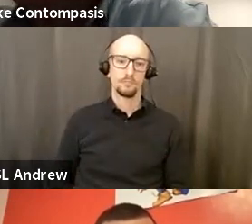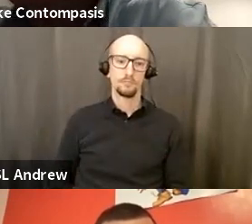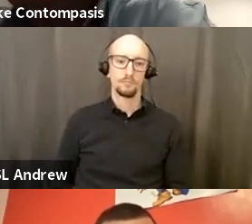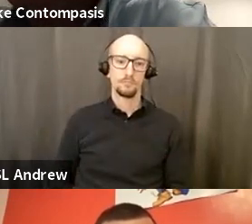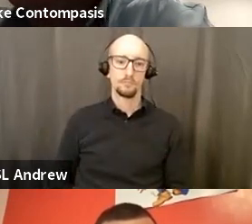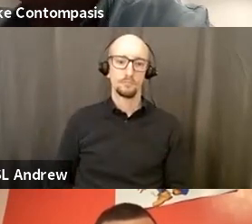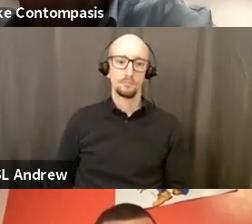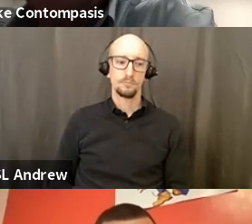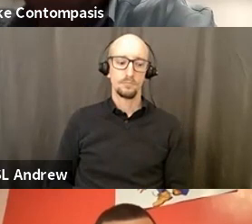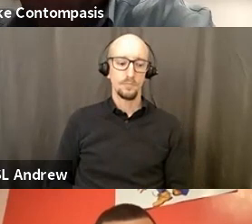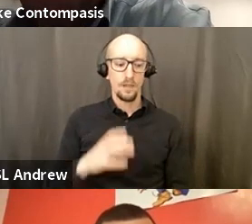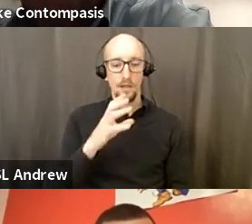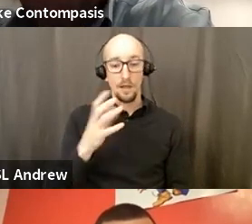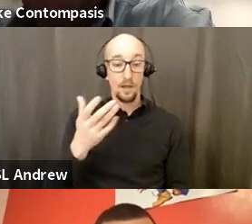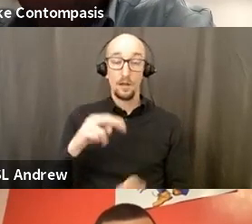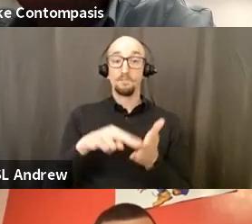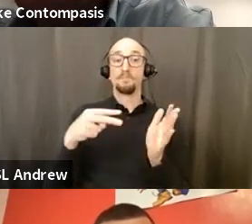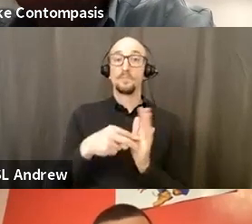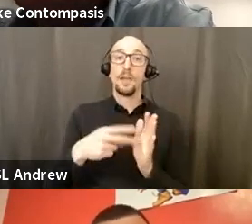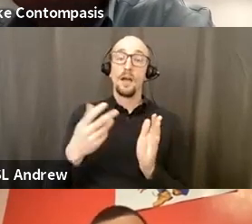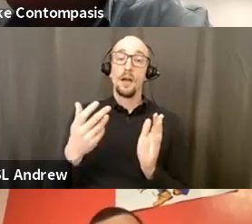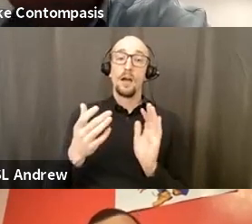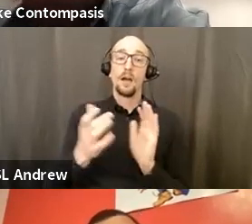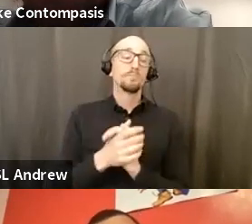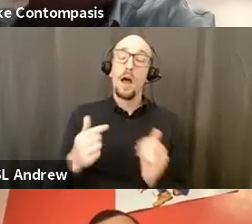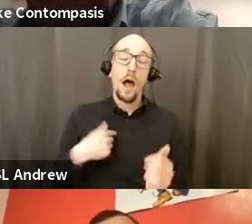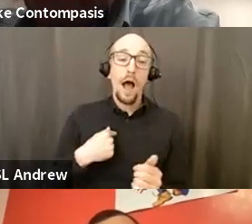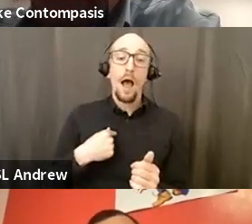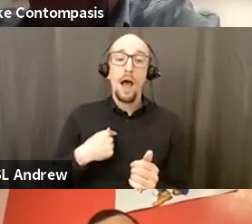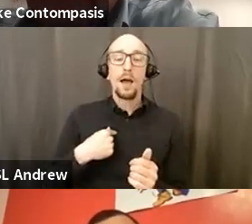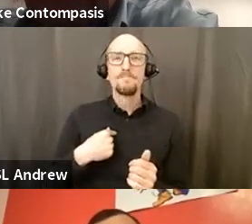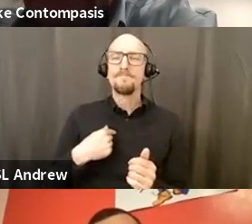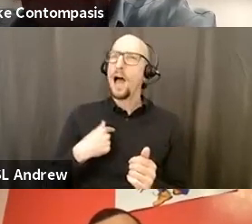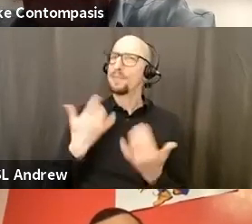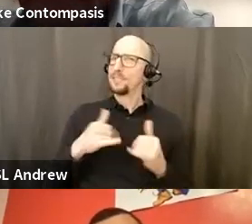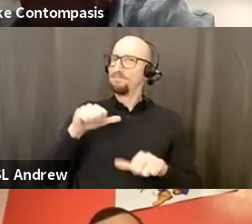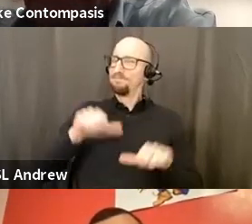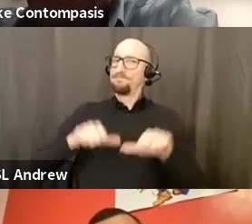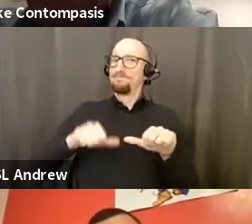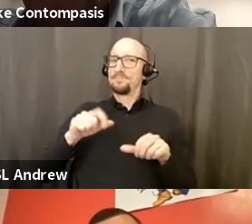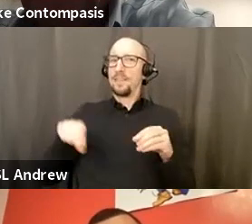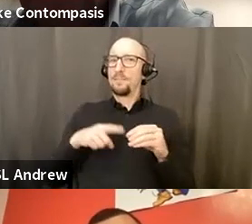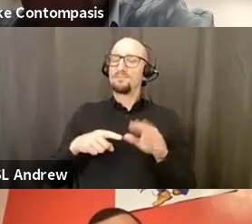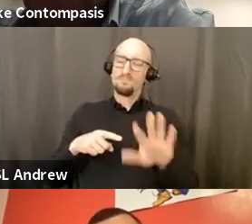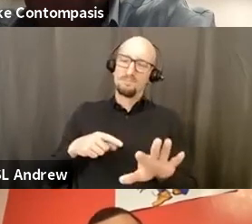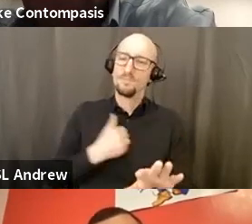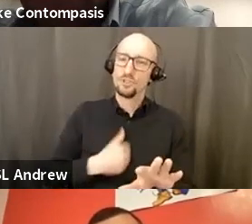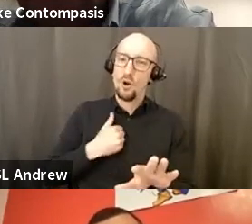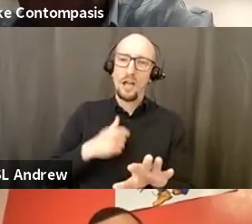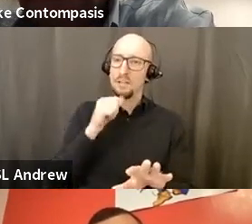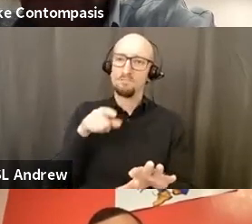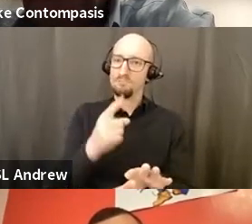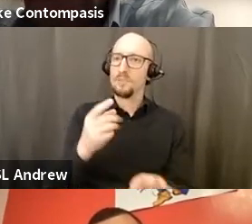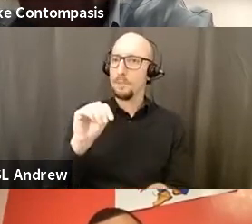And, you know, I would question, I still question, forgive me, Ms.